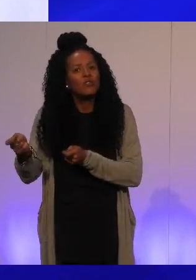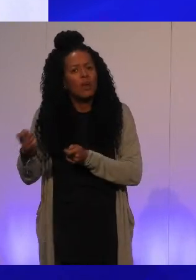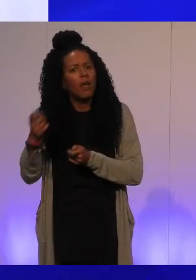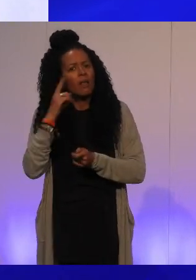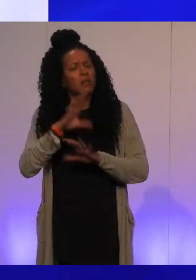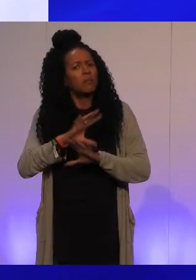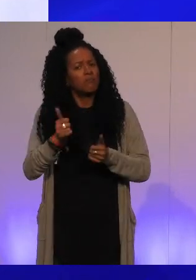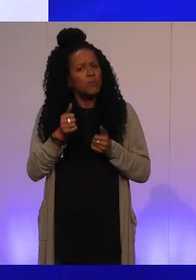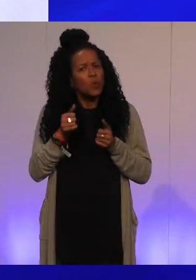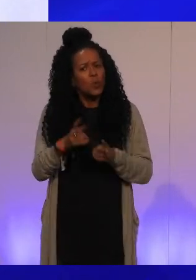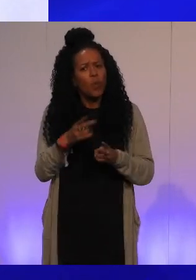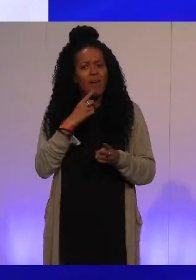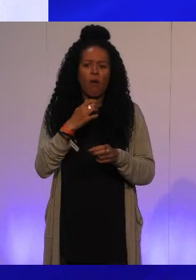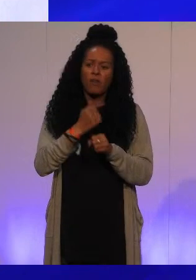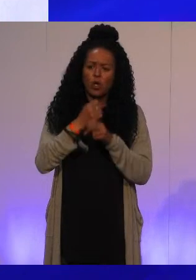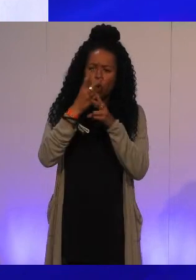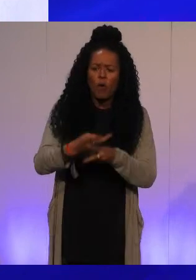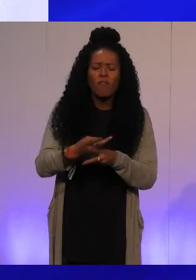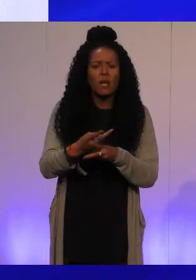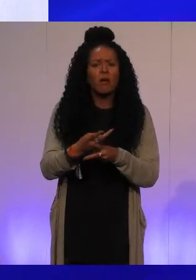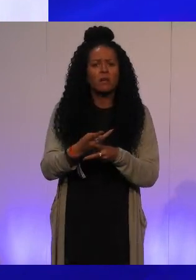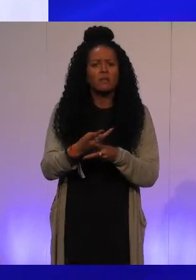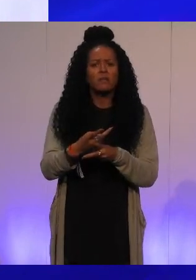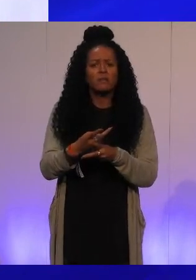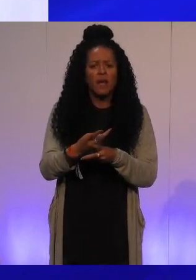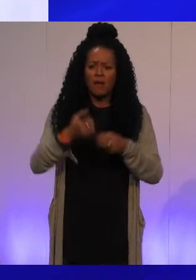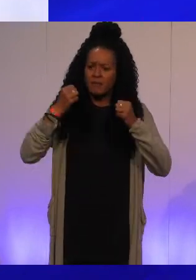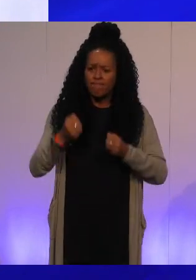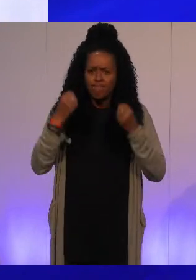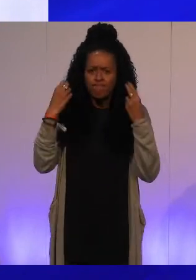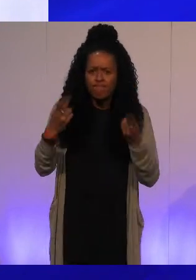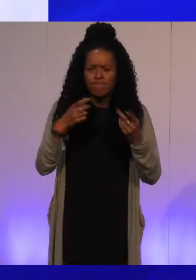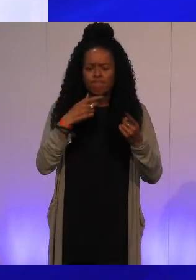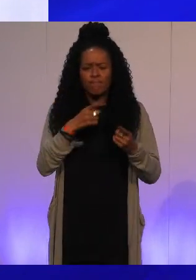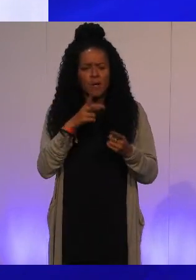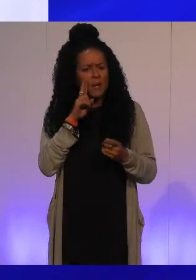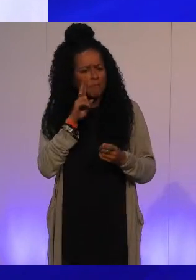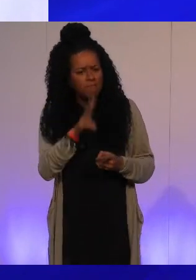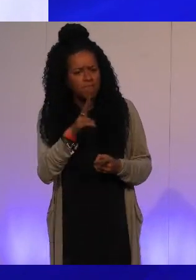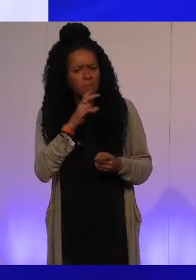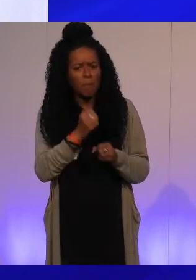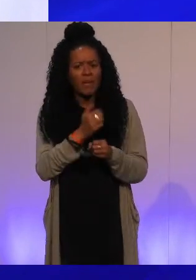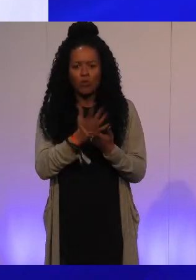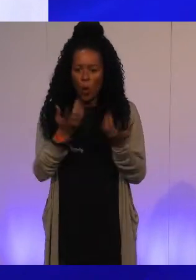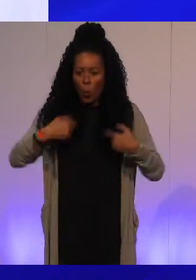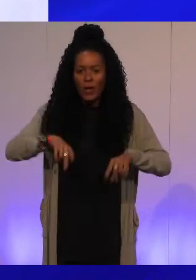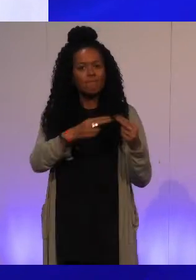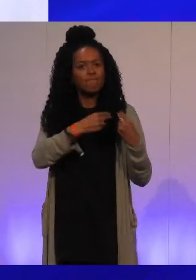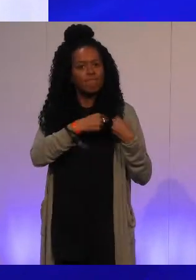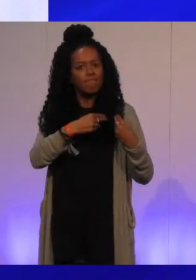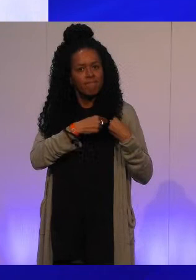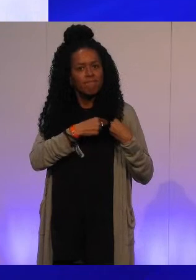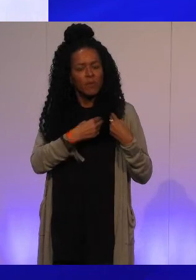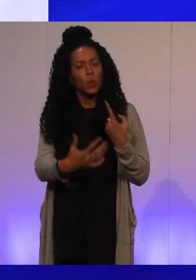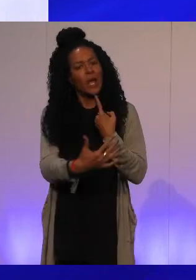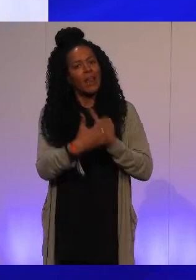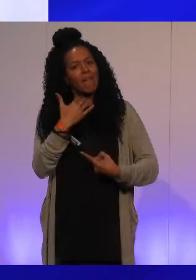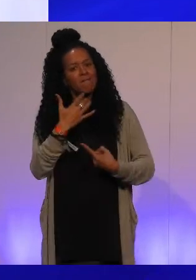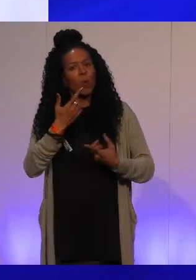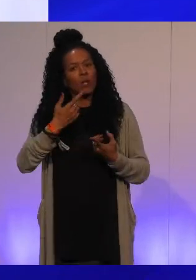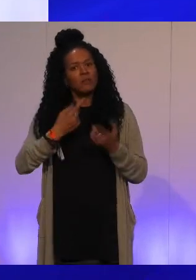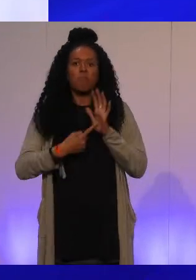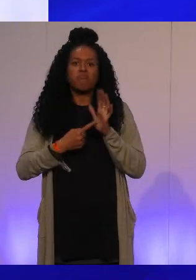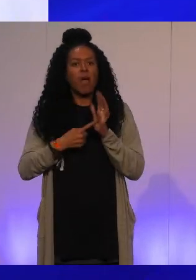of governors having a very strong and appropriate influence over the priorities of the